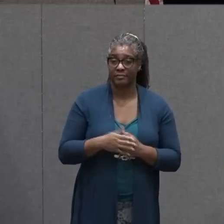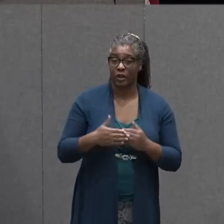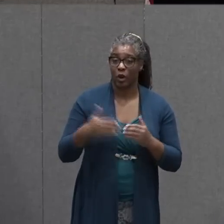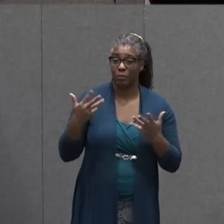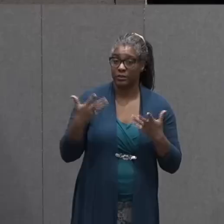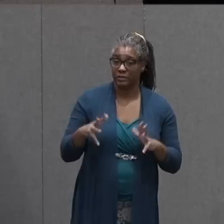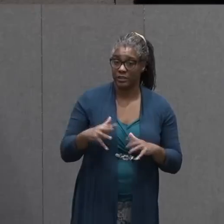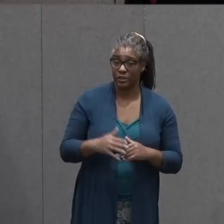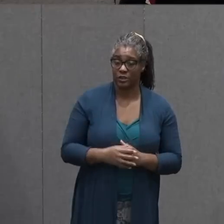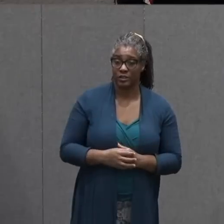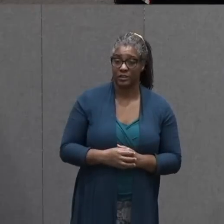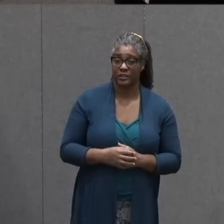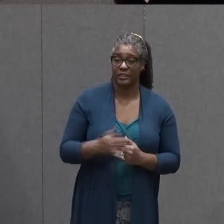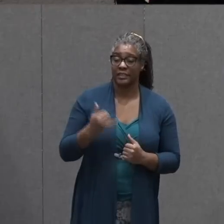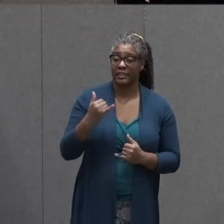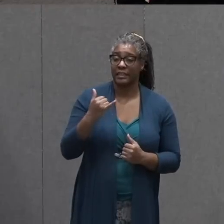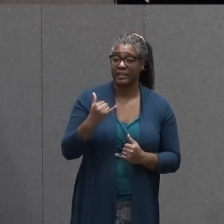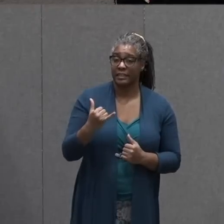going to drop